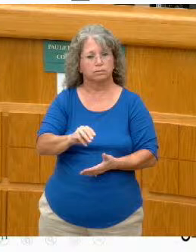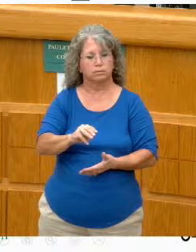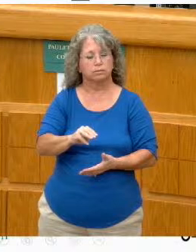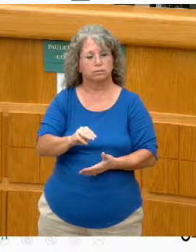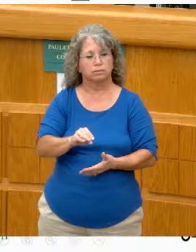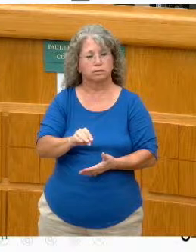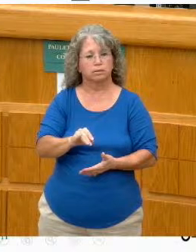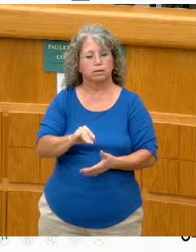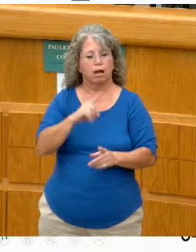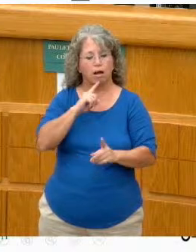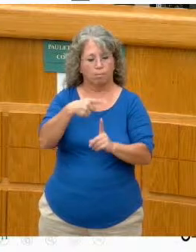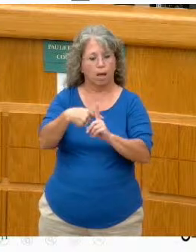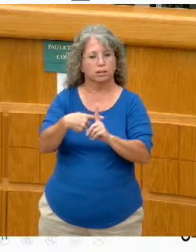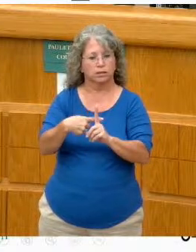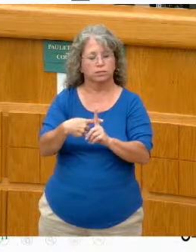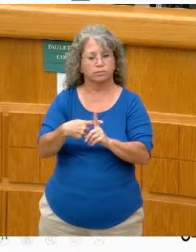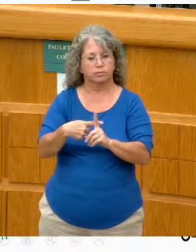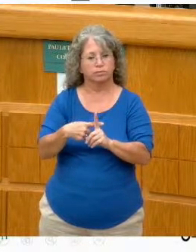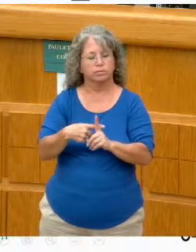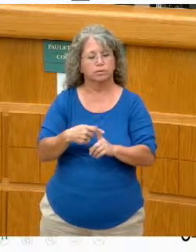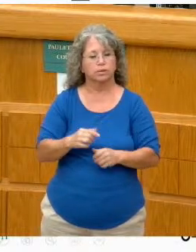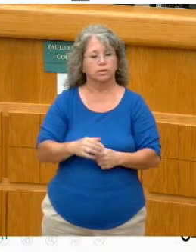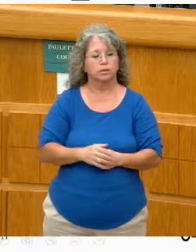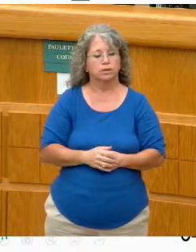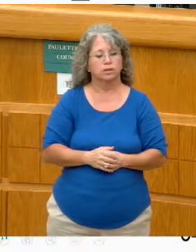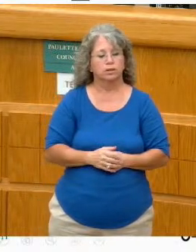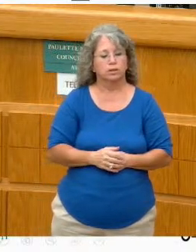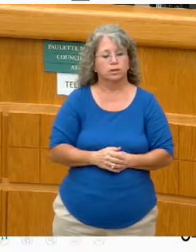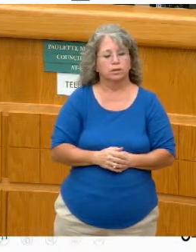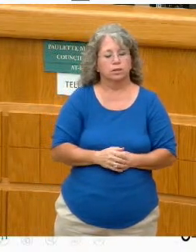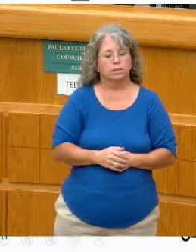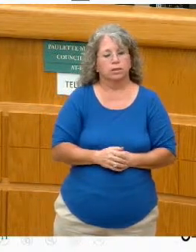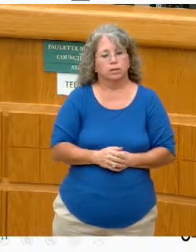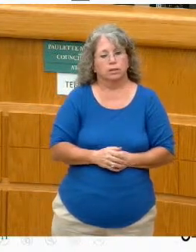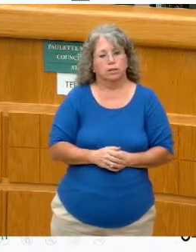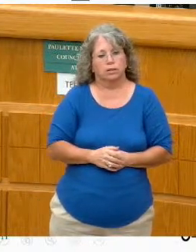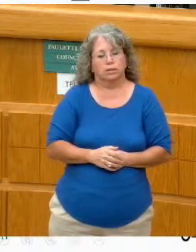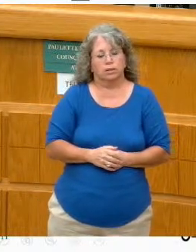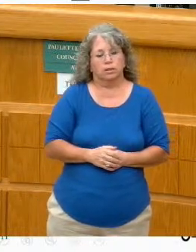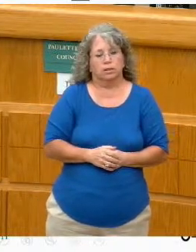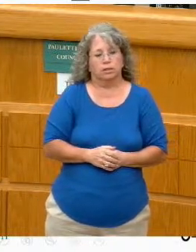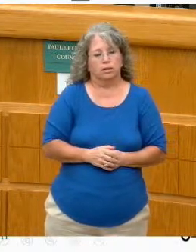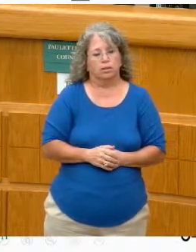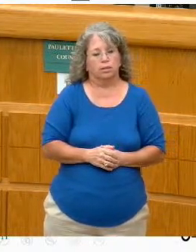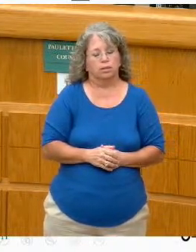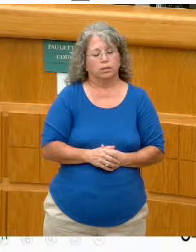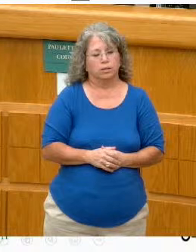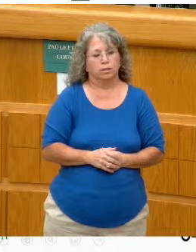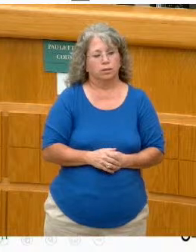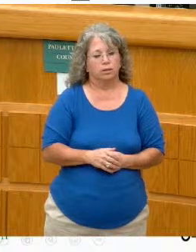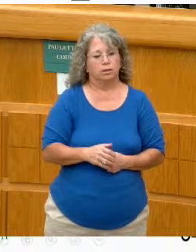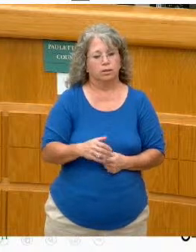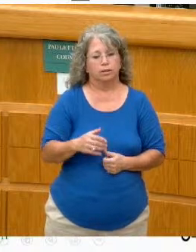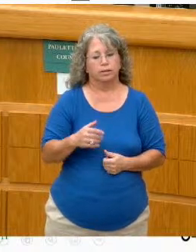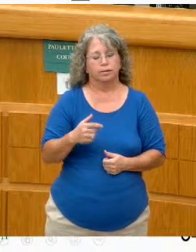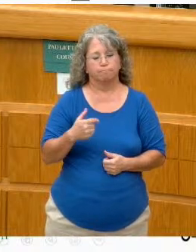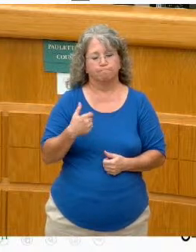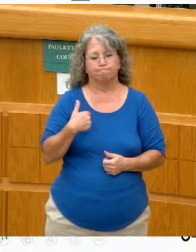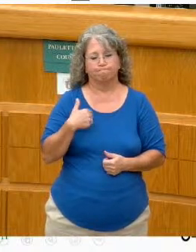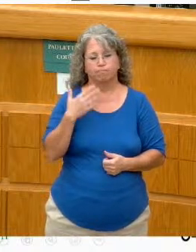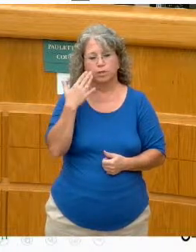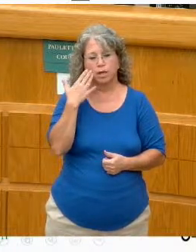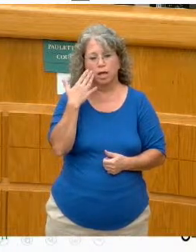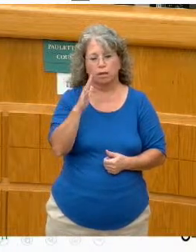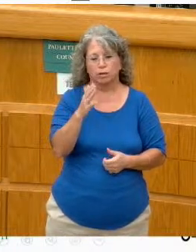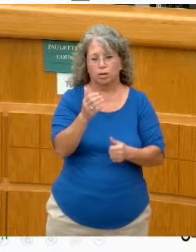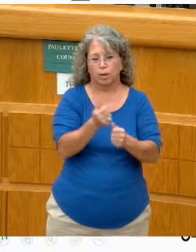least in these mobile testing stations. Now, I don't know everything that happens with this data, and I